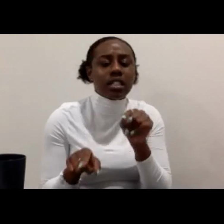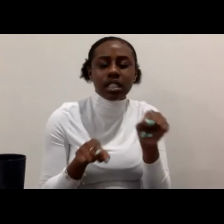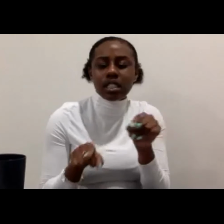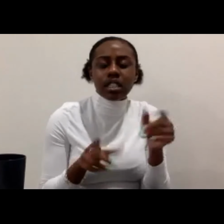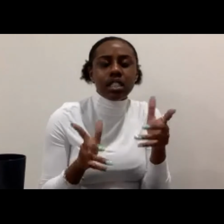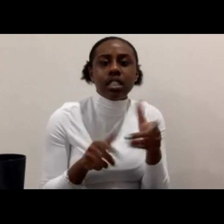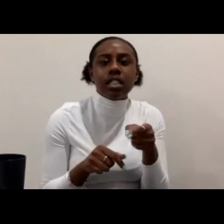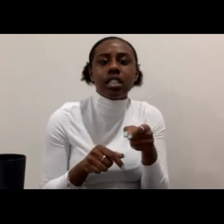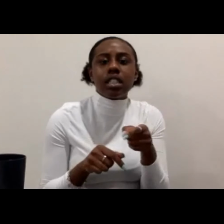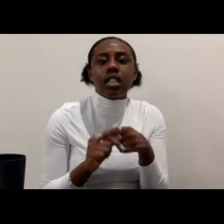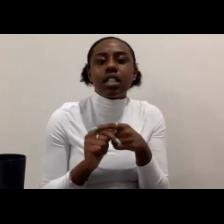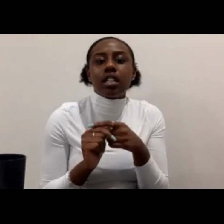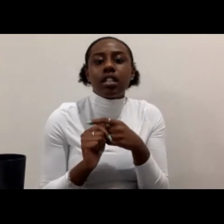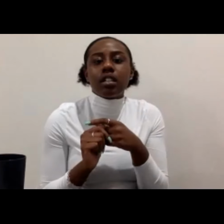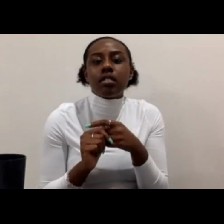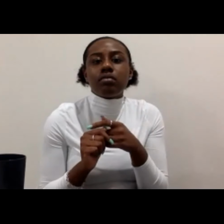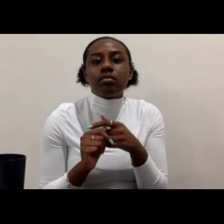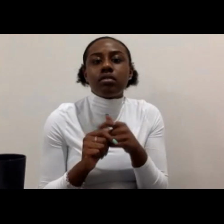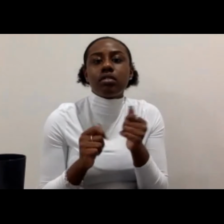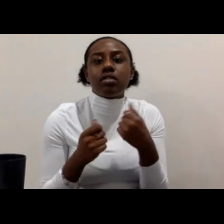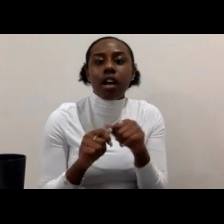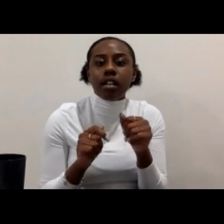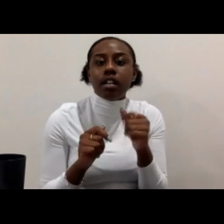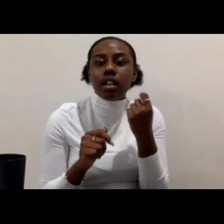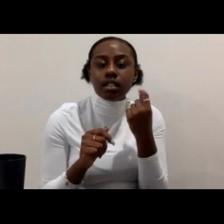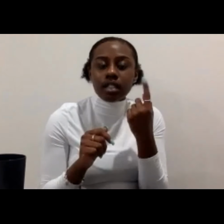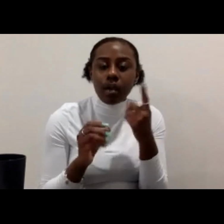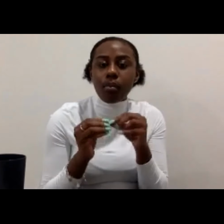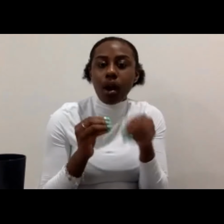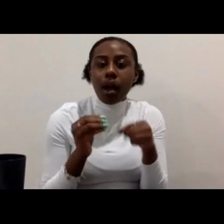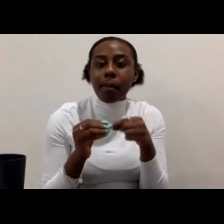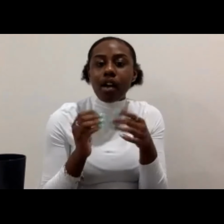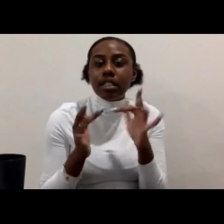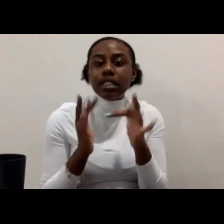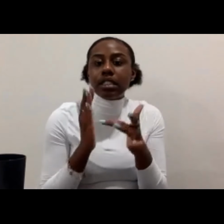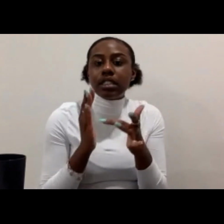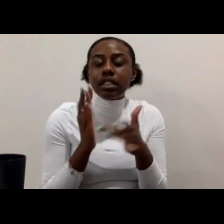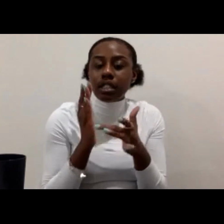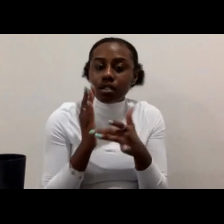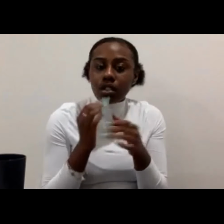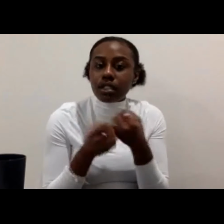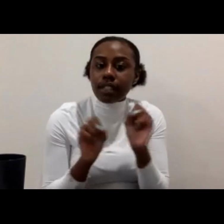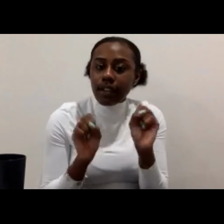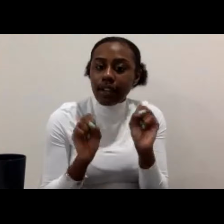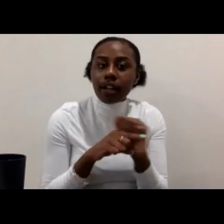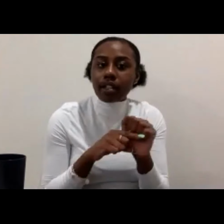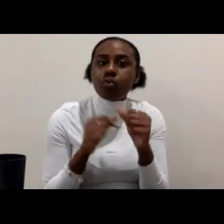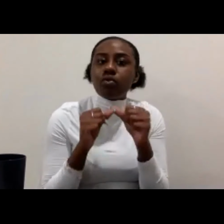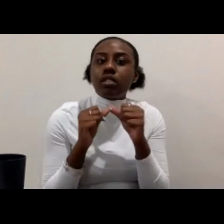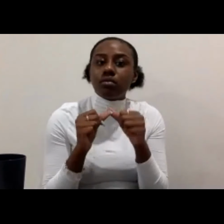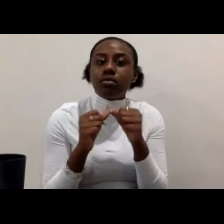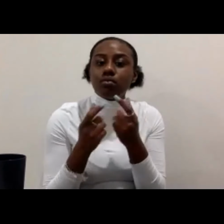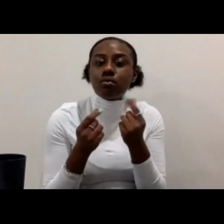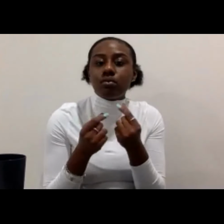just kind of sharpening some of our digital safety like practices. And we've continued to do them over the years, but they've kind